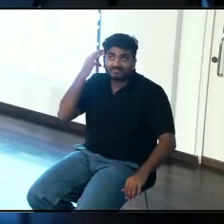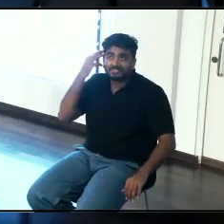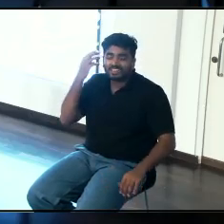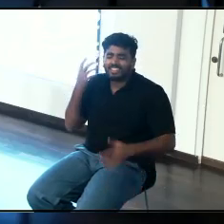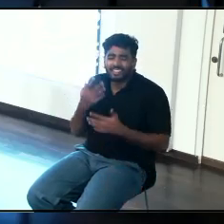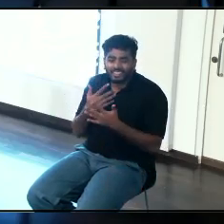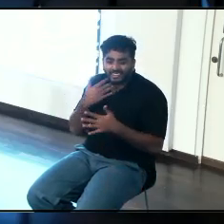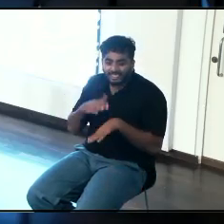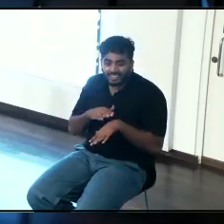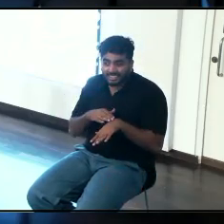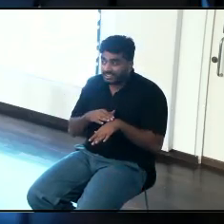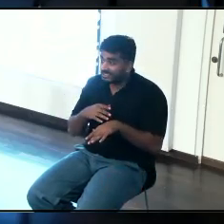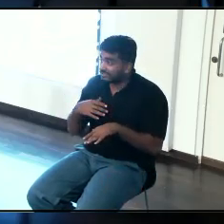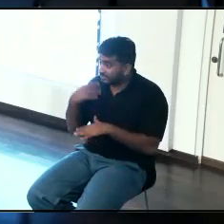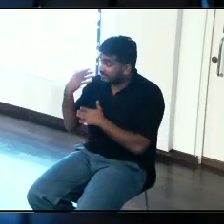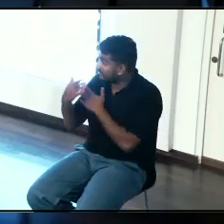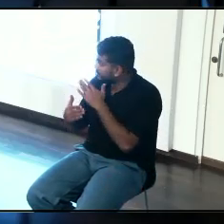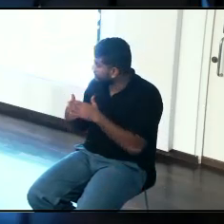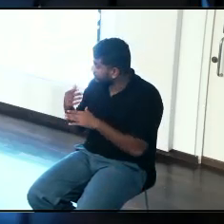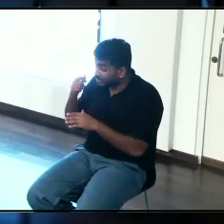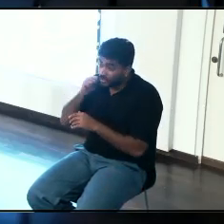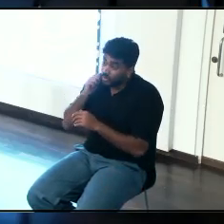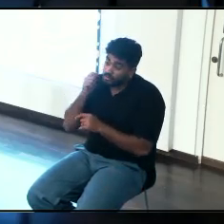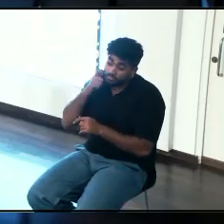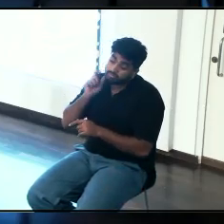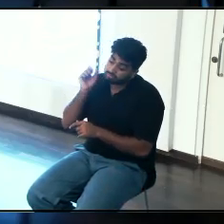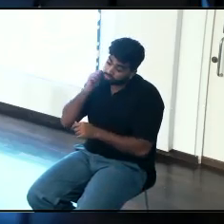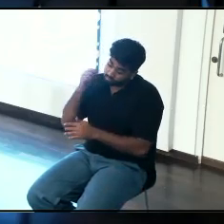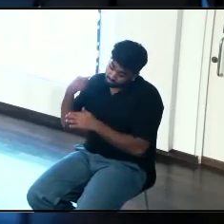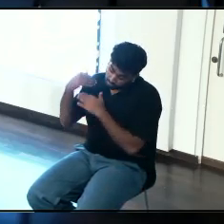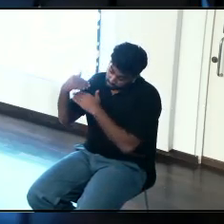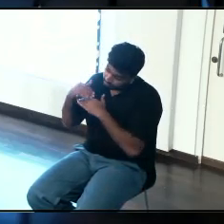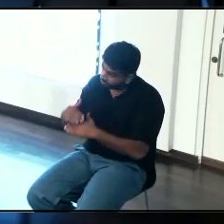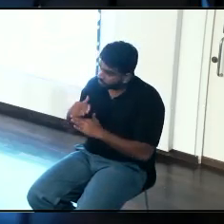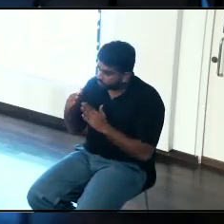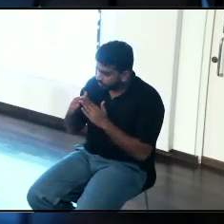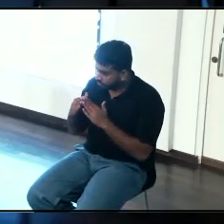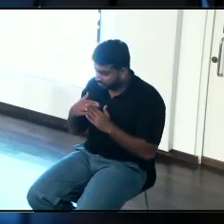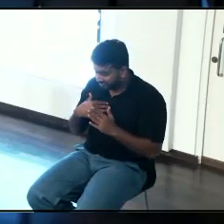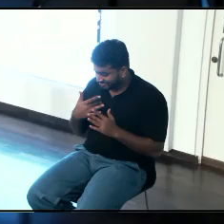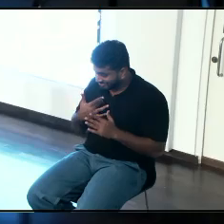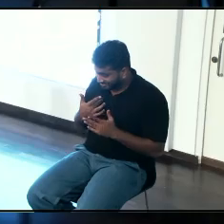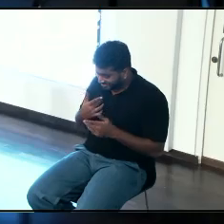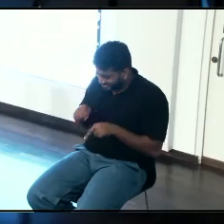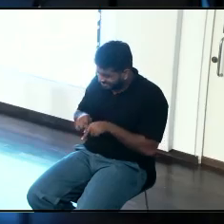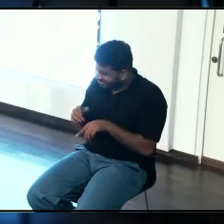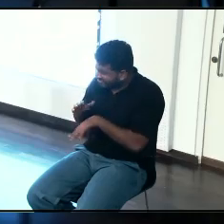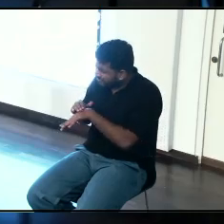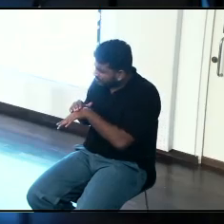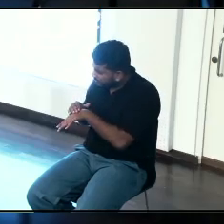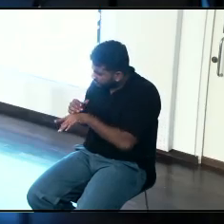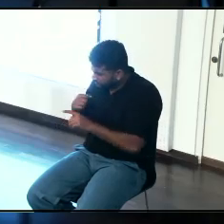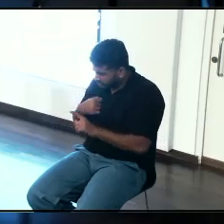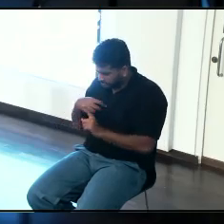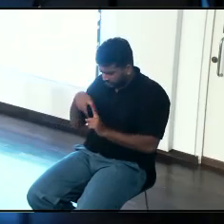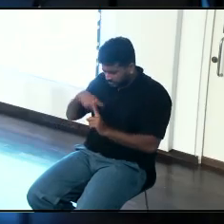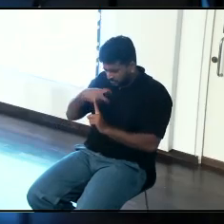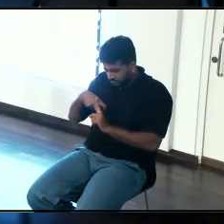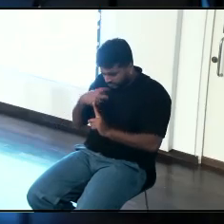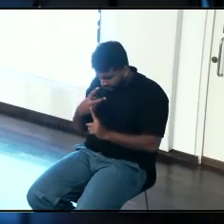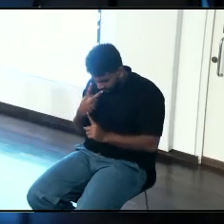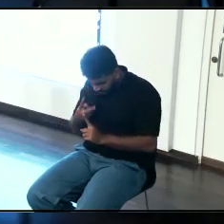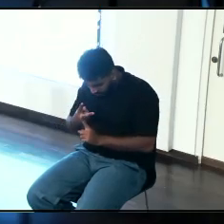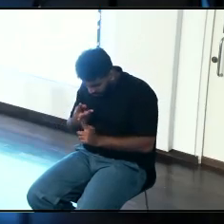ancestral extended family home, and what that meant for me. Because if I reflect back on it, it is